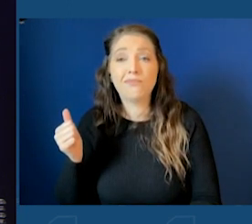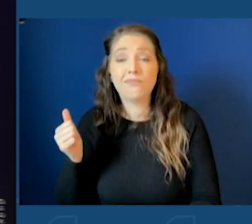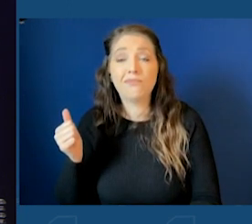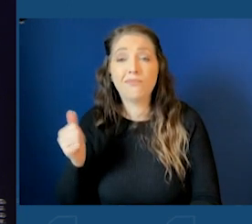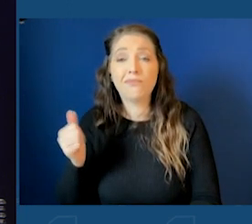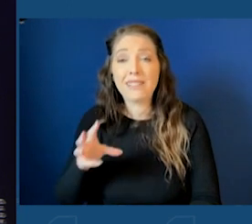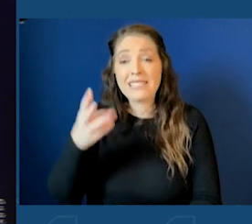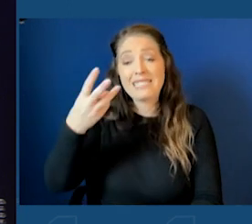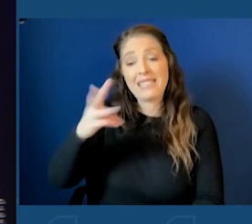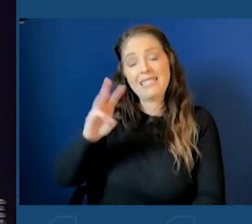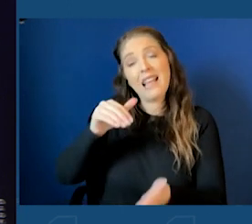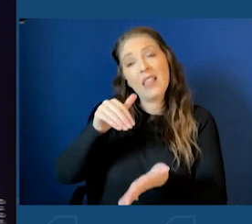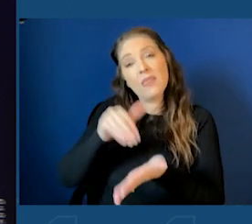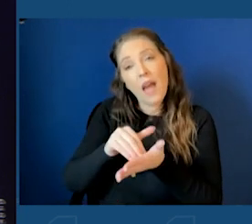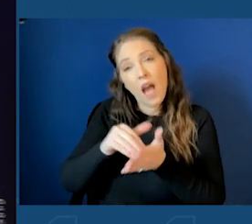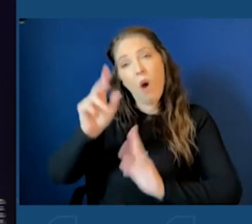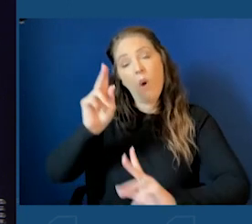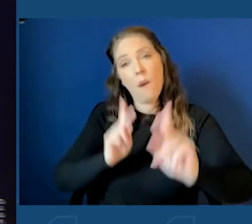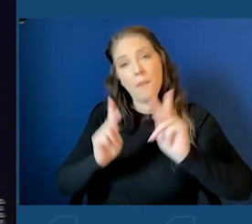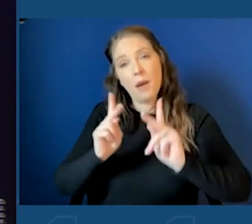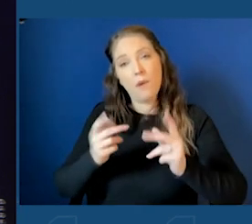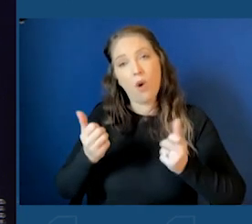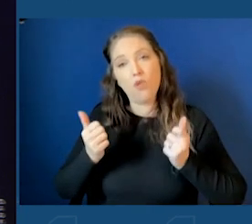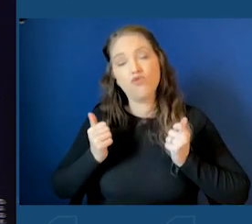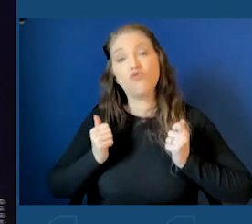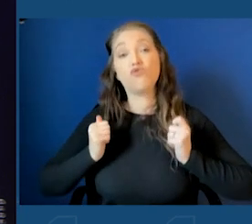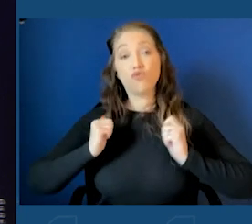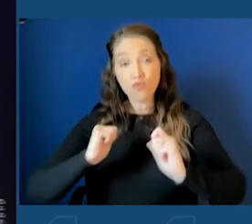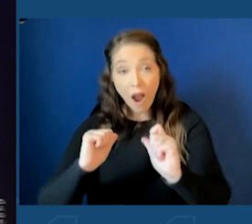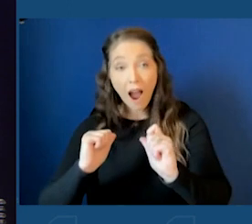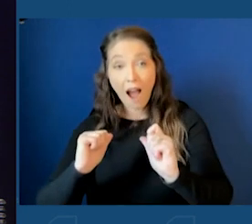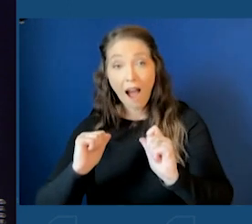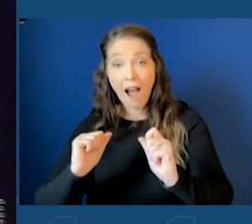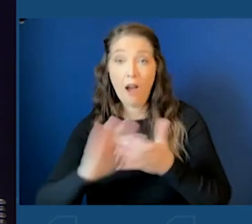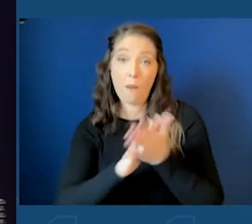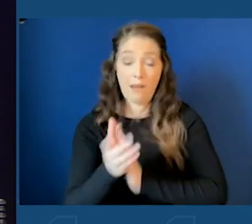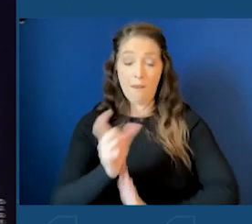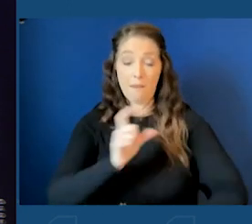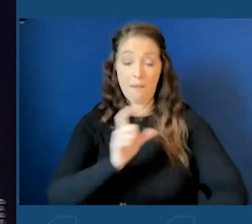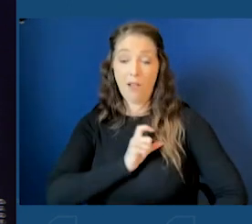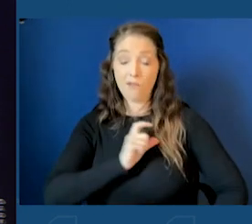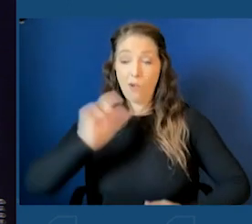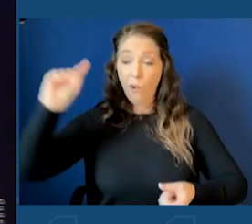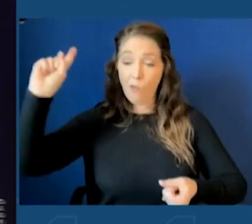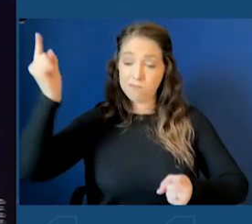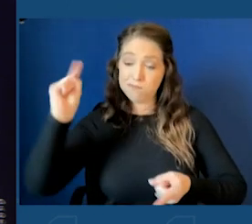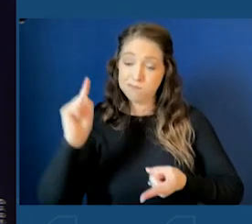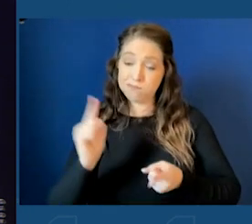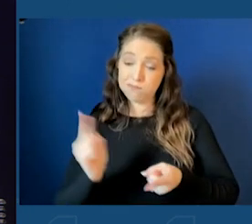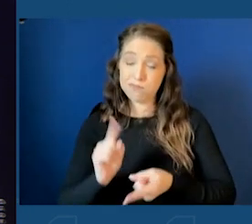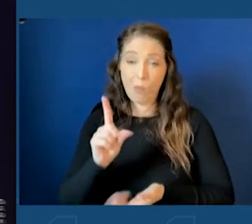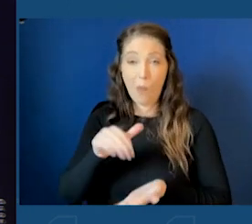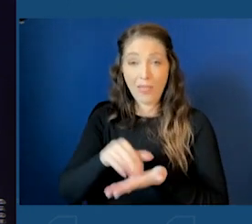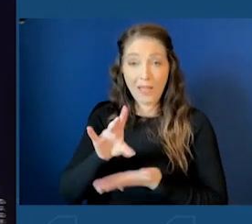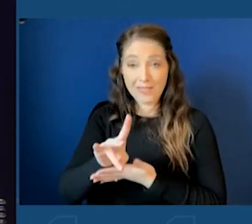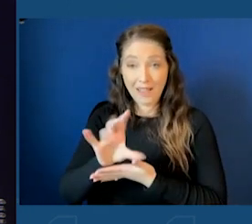16,000 people try to be sitting where you are today, narrowed down to 1,700. There's 218 of